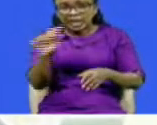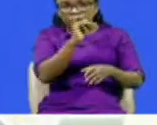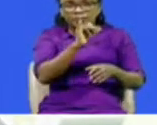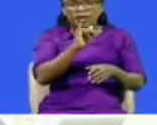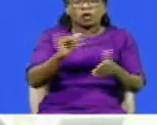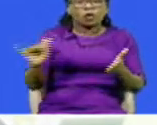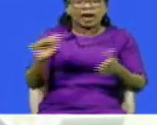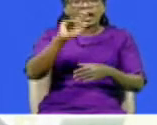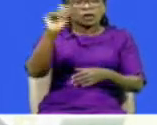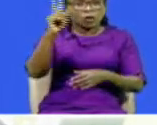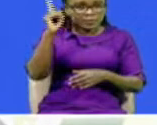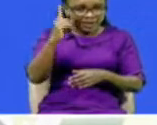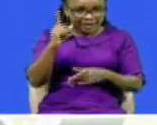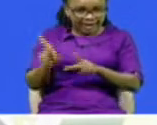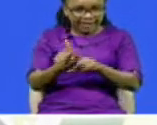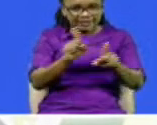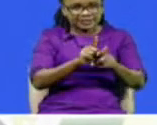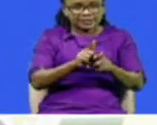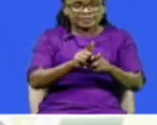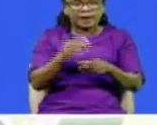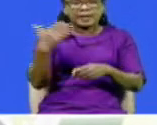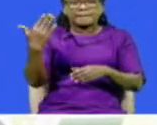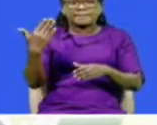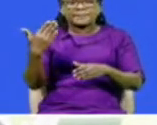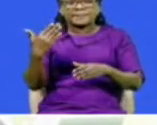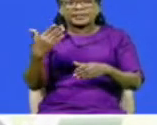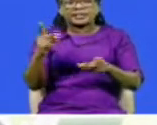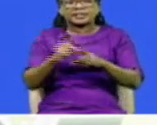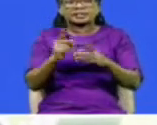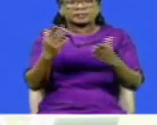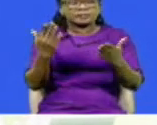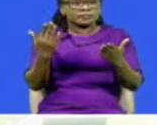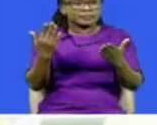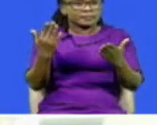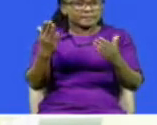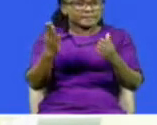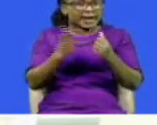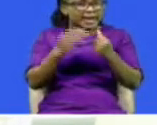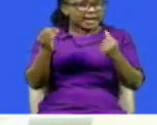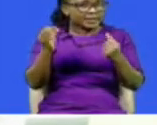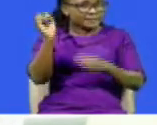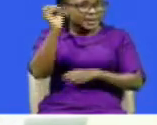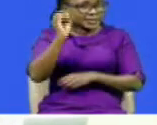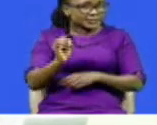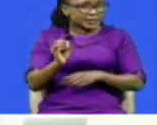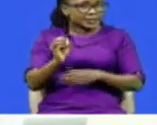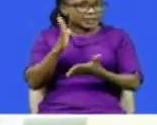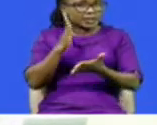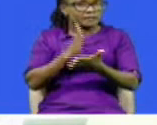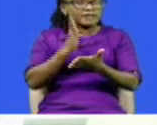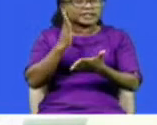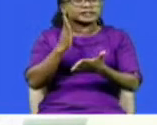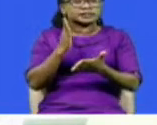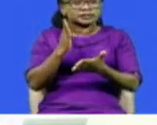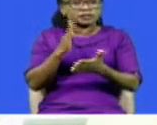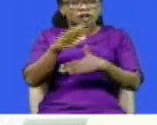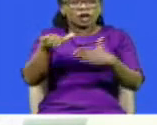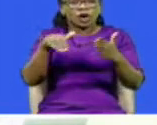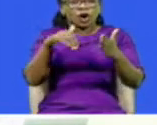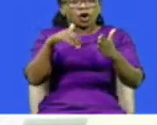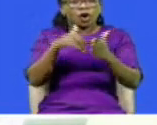The materials which have gone to the ground are more than 90%. In fact, it is all